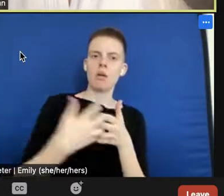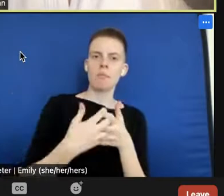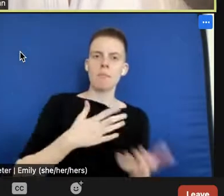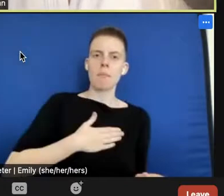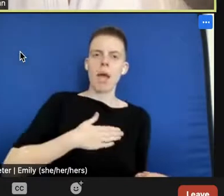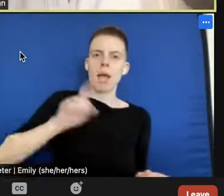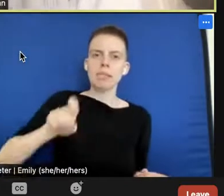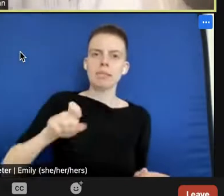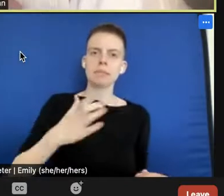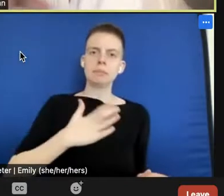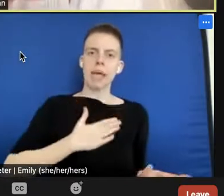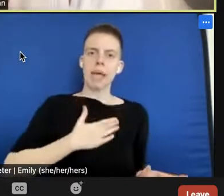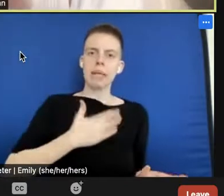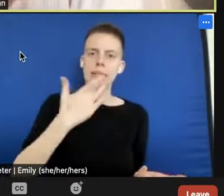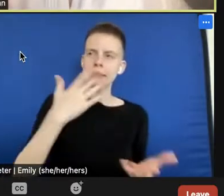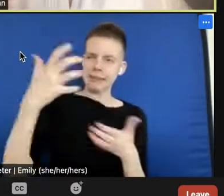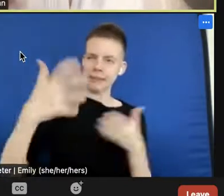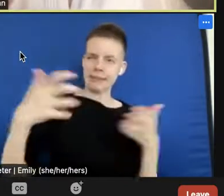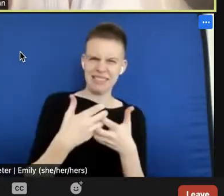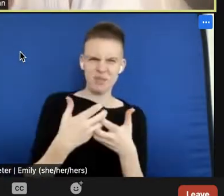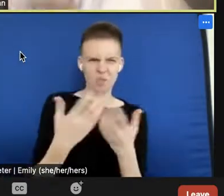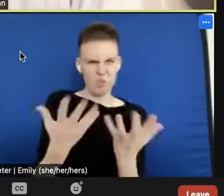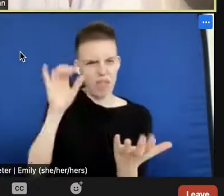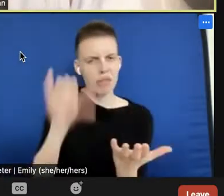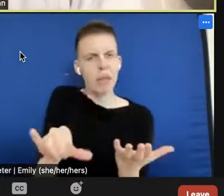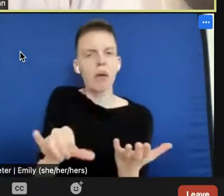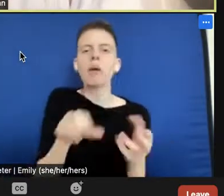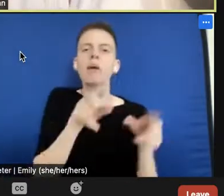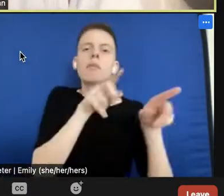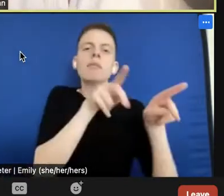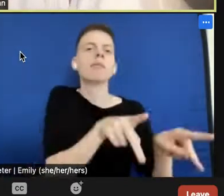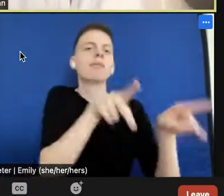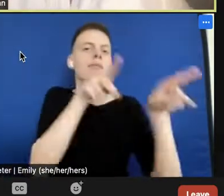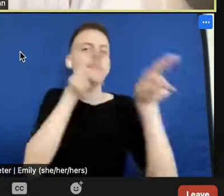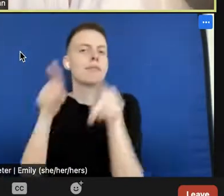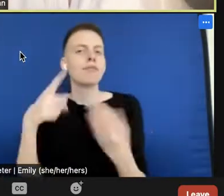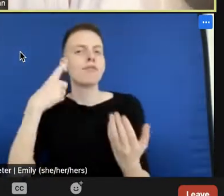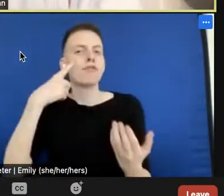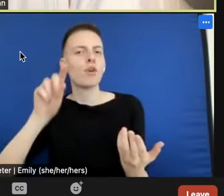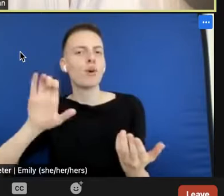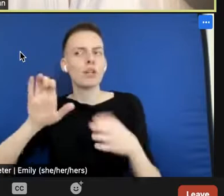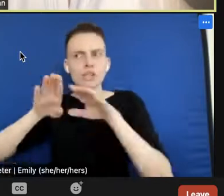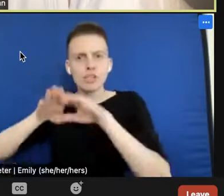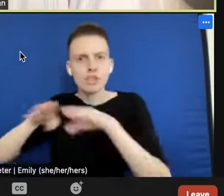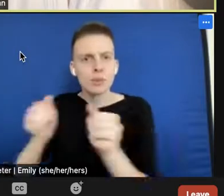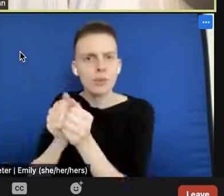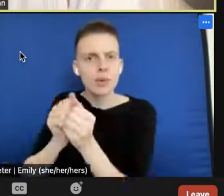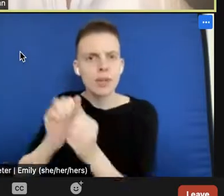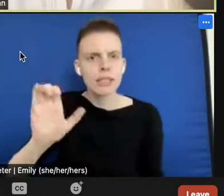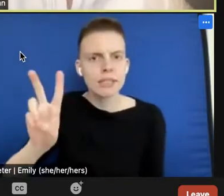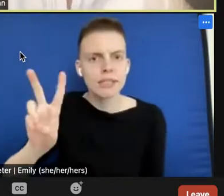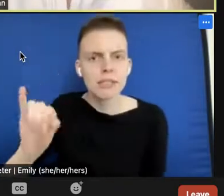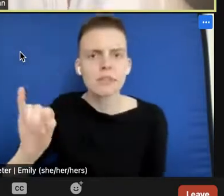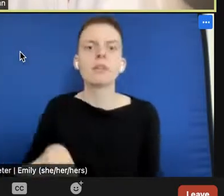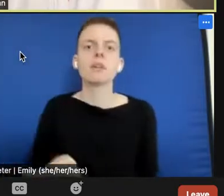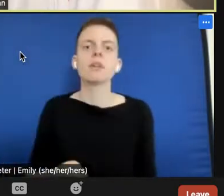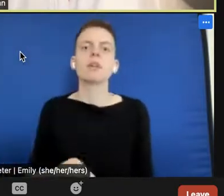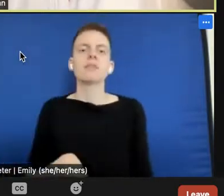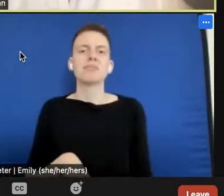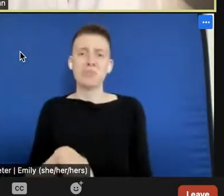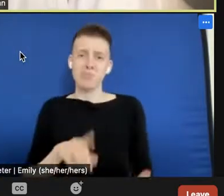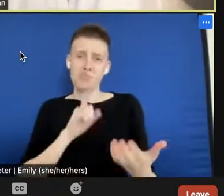or my wants. This is what I think we're doing sometimes with these communication materials and with all kinds of